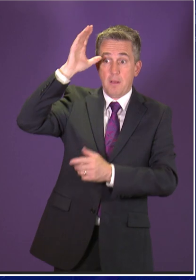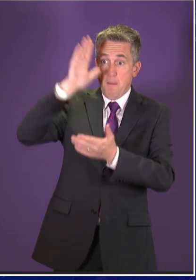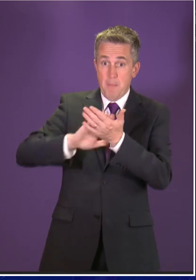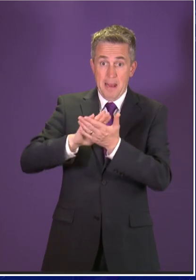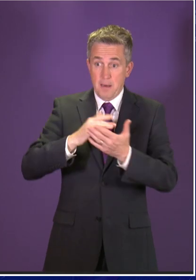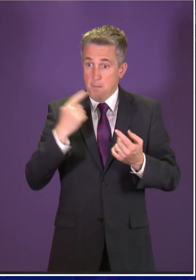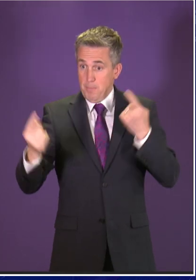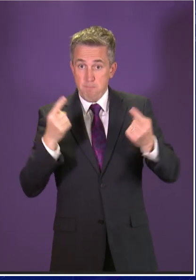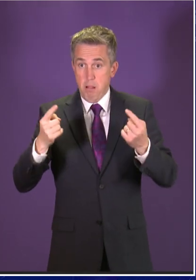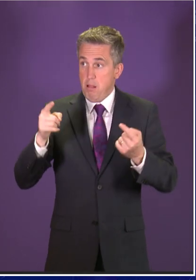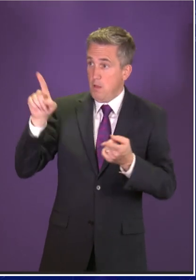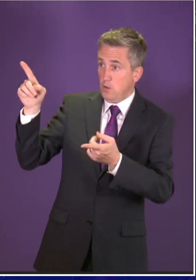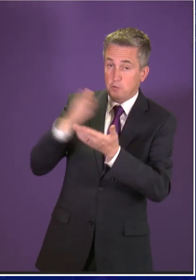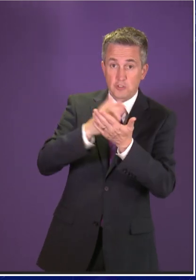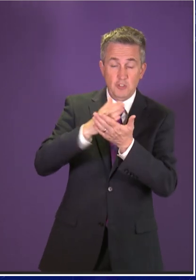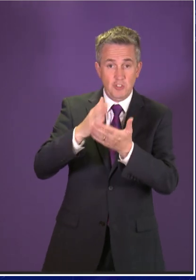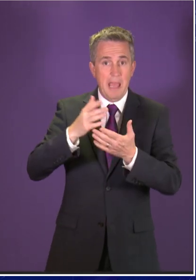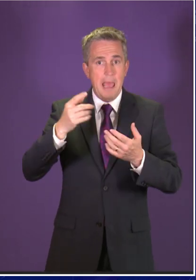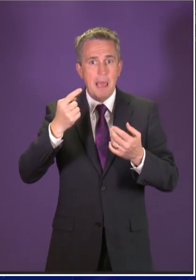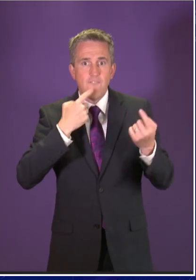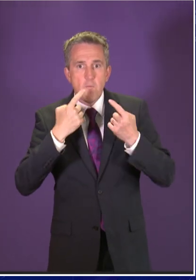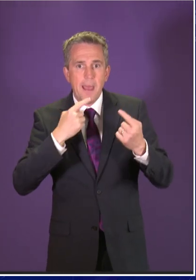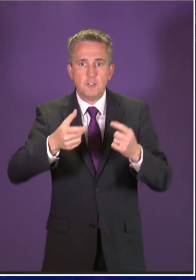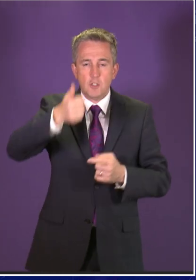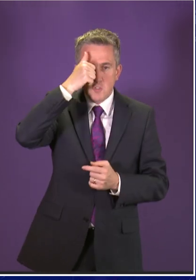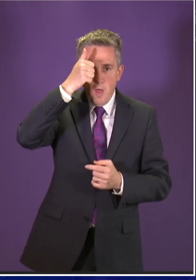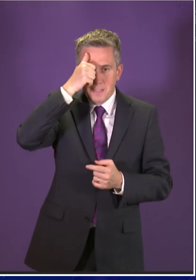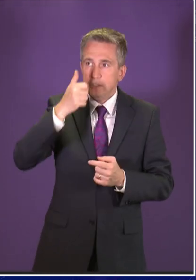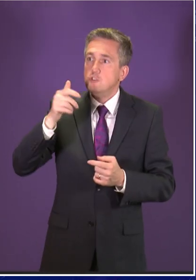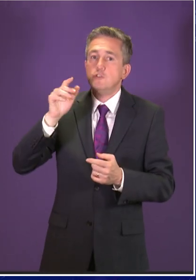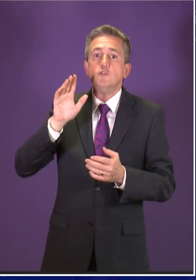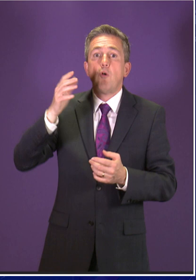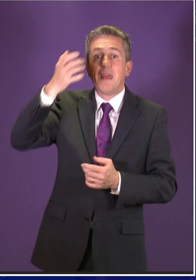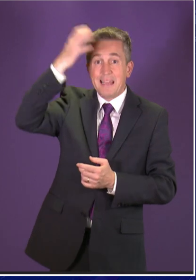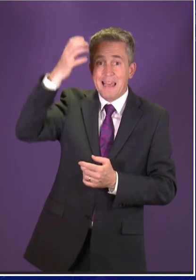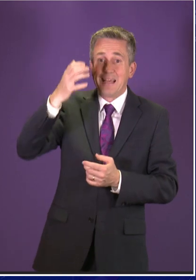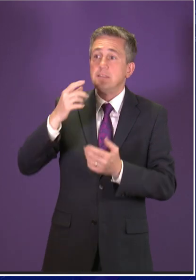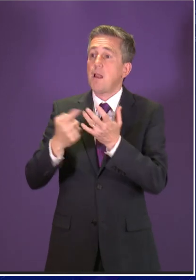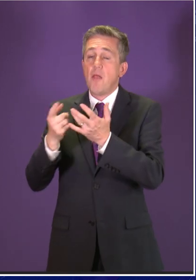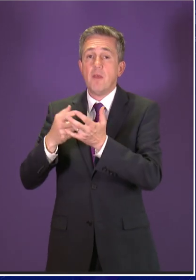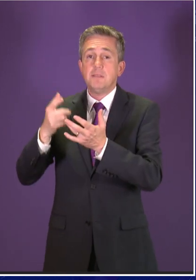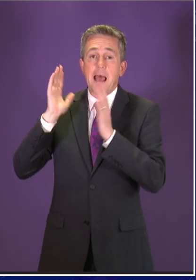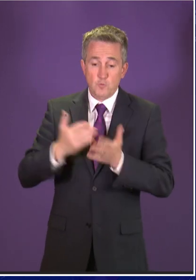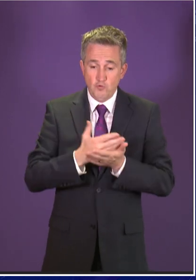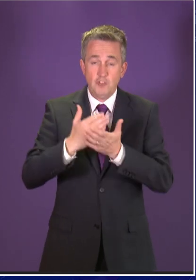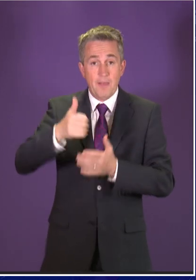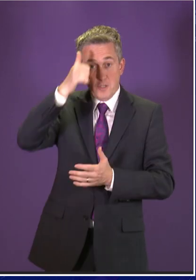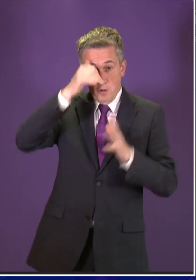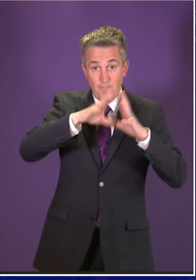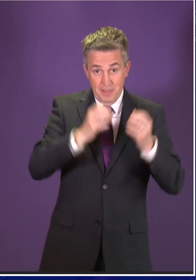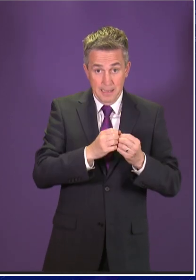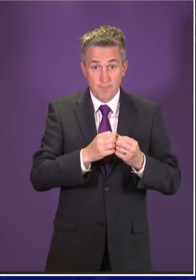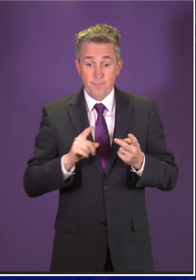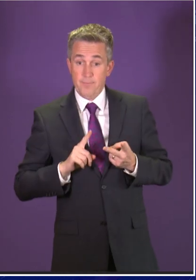ever, clawing it, pulling it out of the hands of kings and feudal lords and giving it to individuals. And to some degree, this